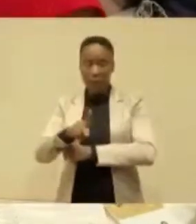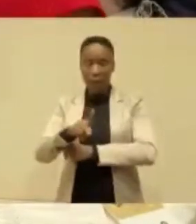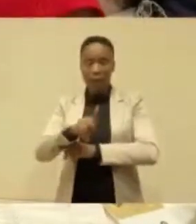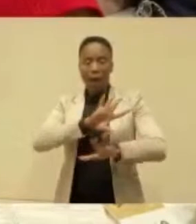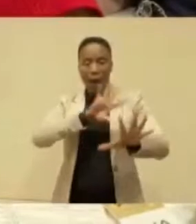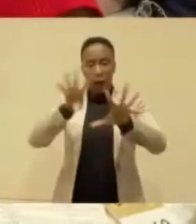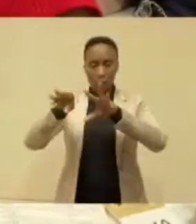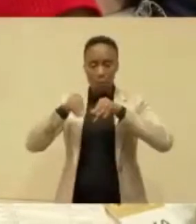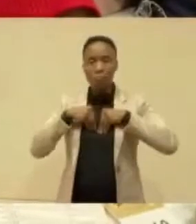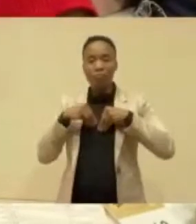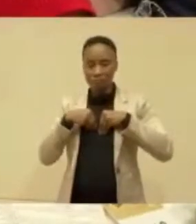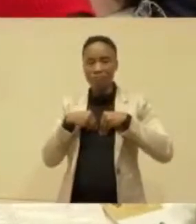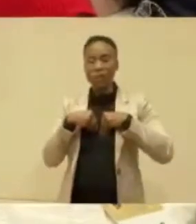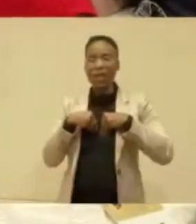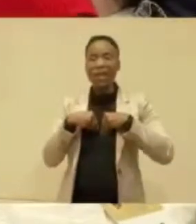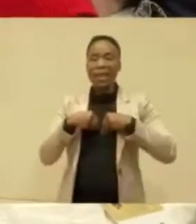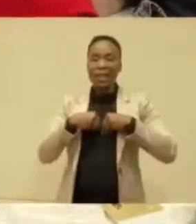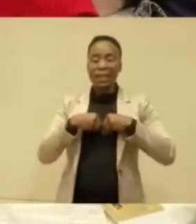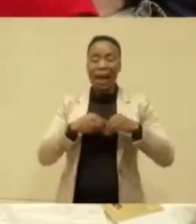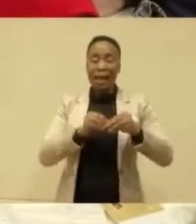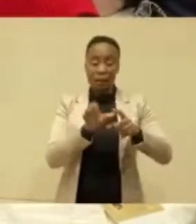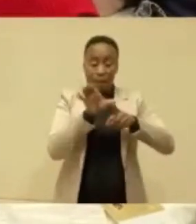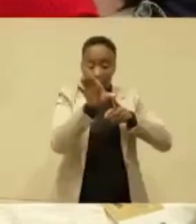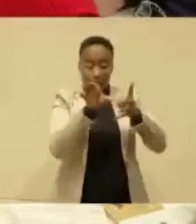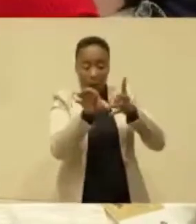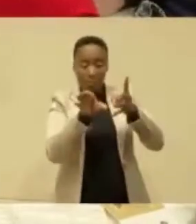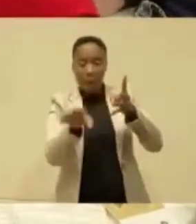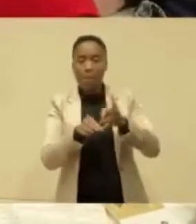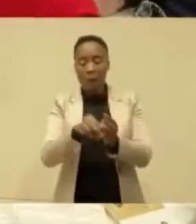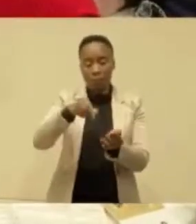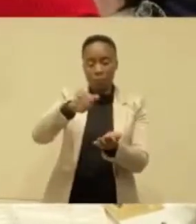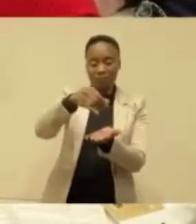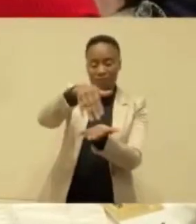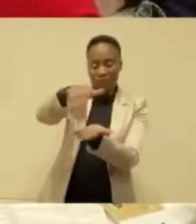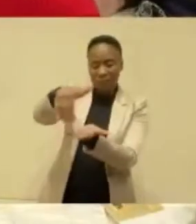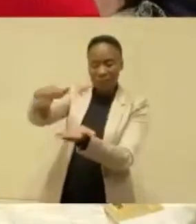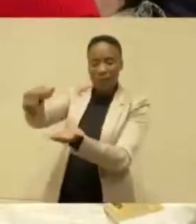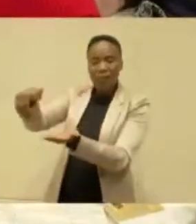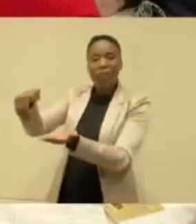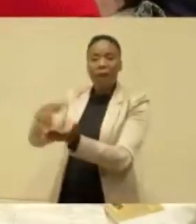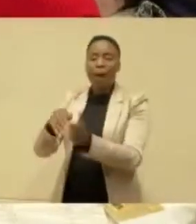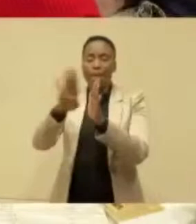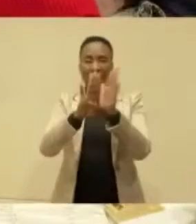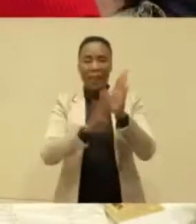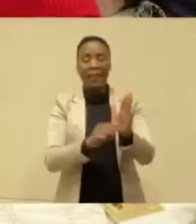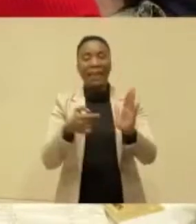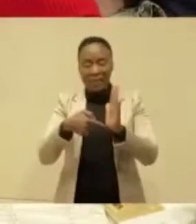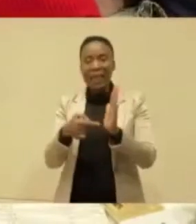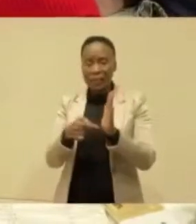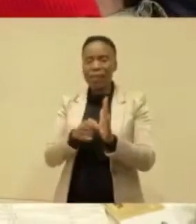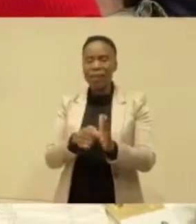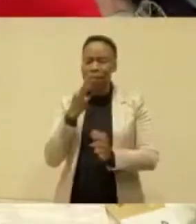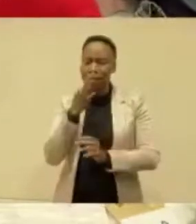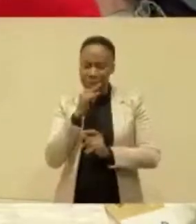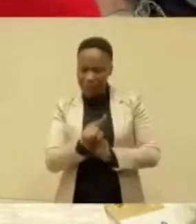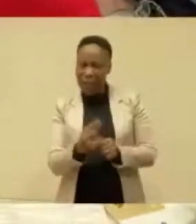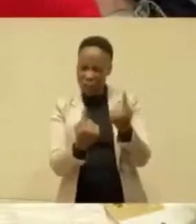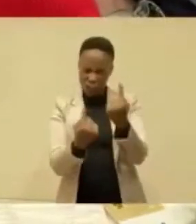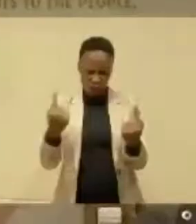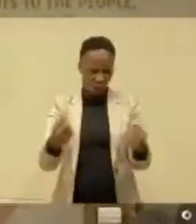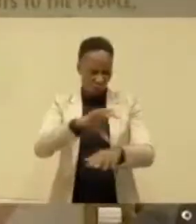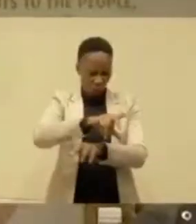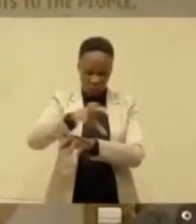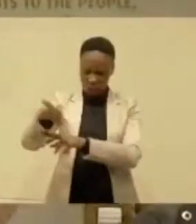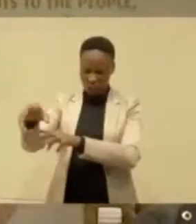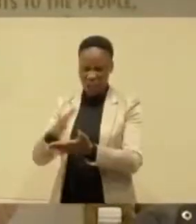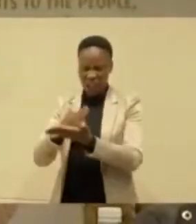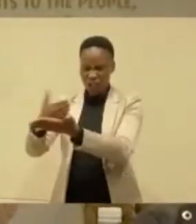division of revenue bill that will provide for the determination of each proven share of the revenue and of the